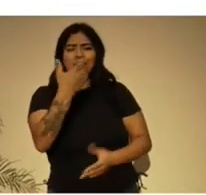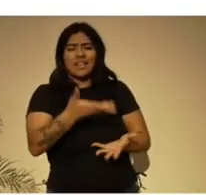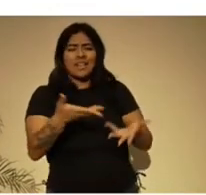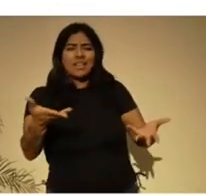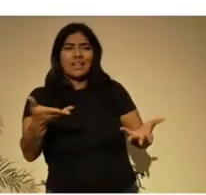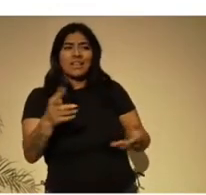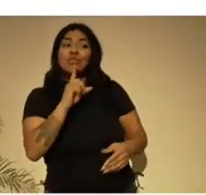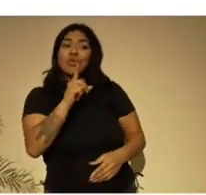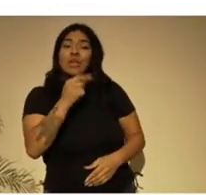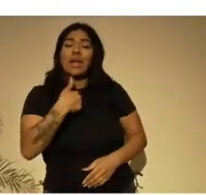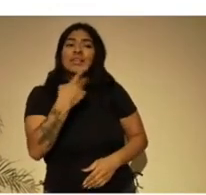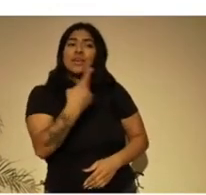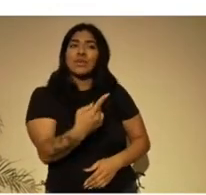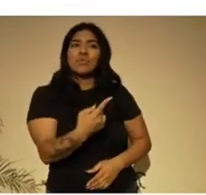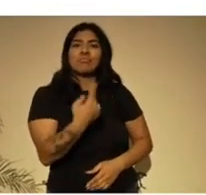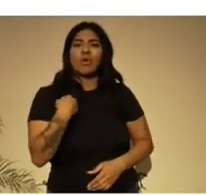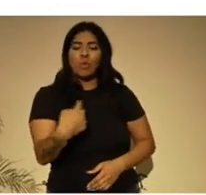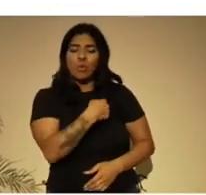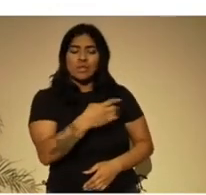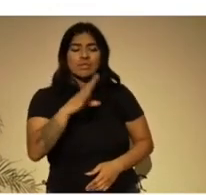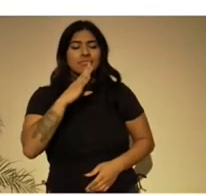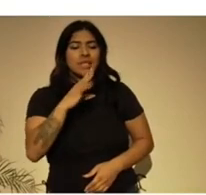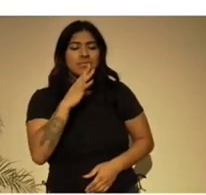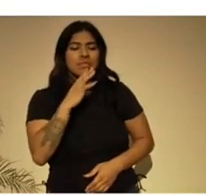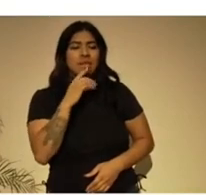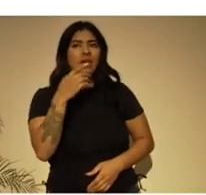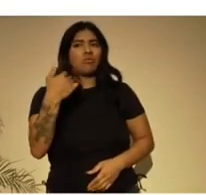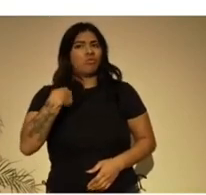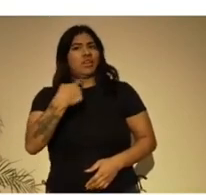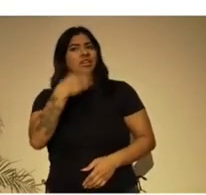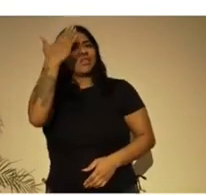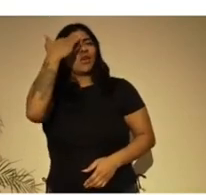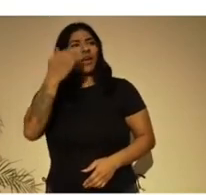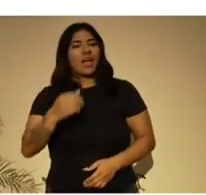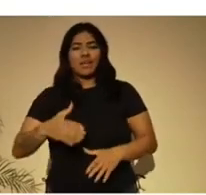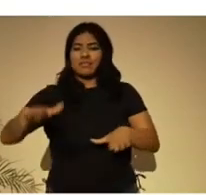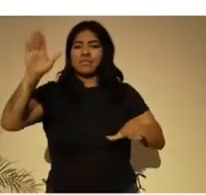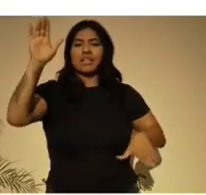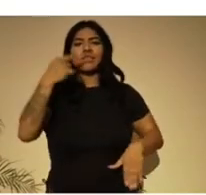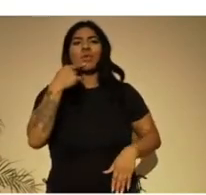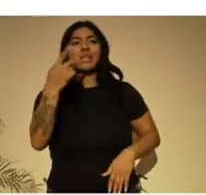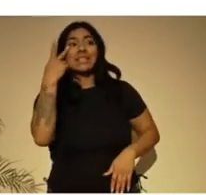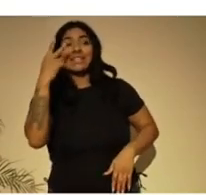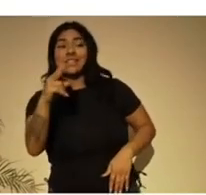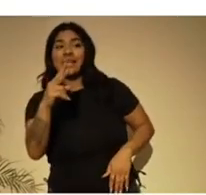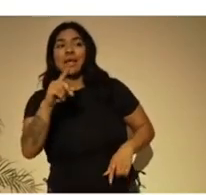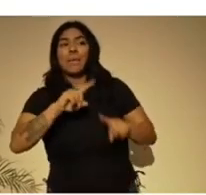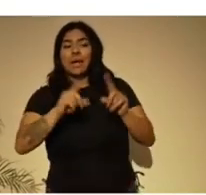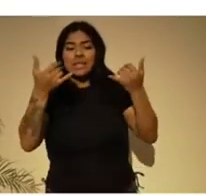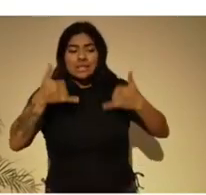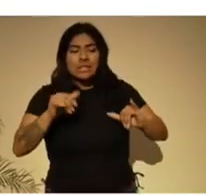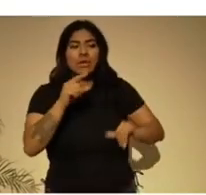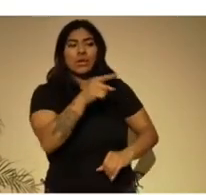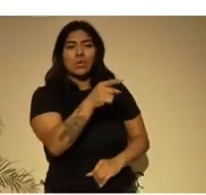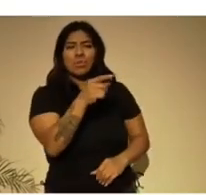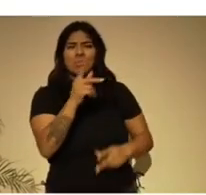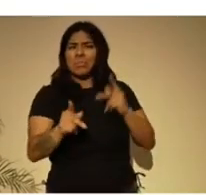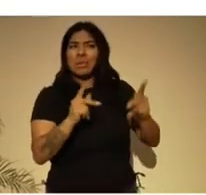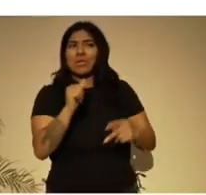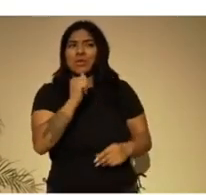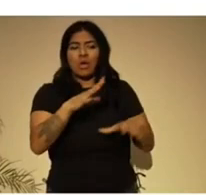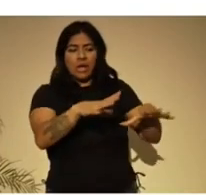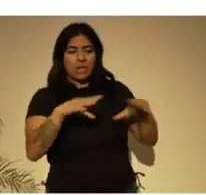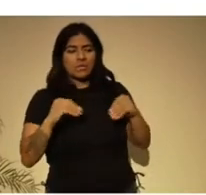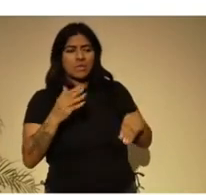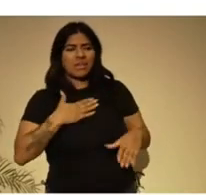things? Very truly, I tell you, we speak of what we know and we testify to what we have seen, but still you people do not